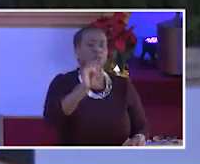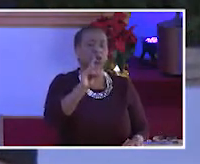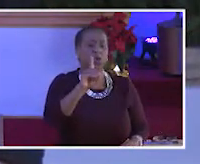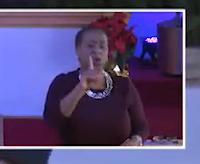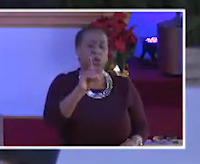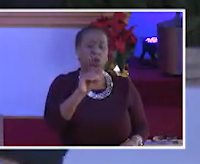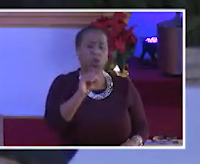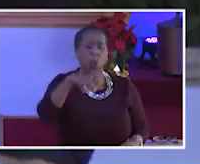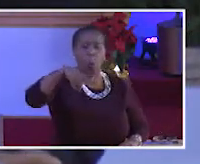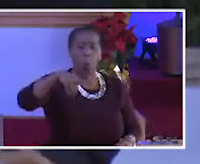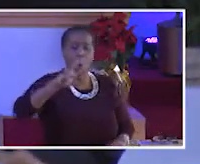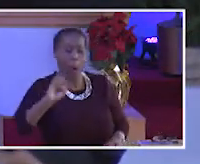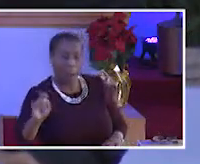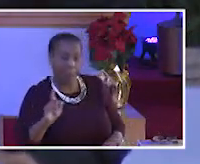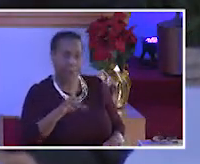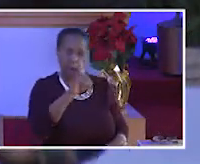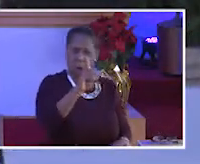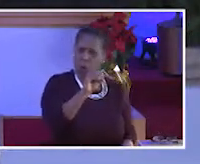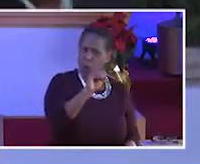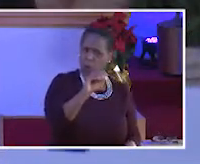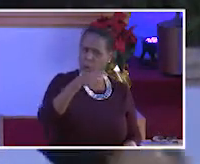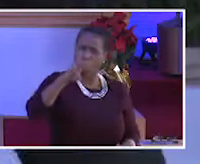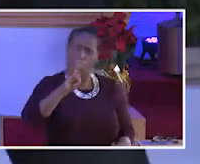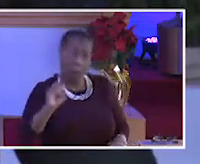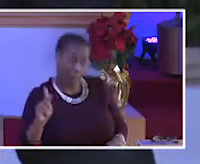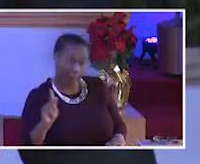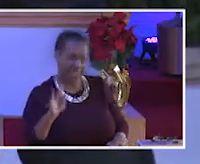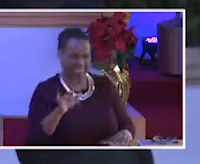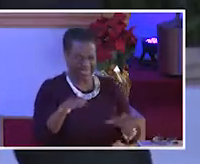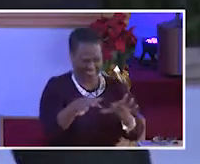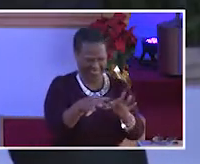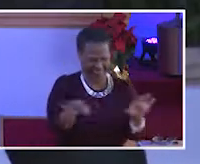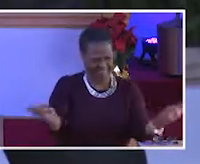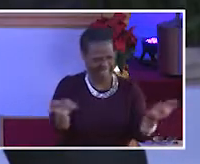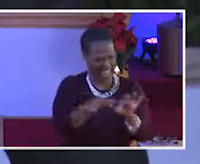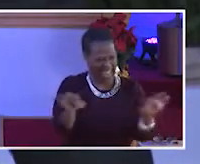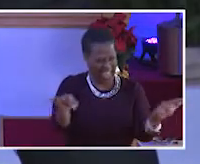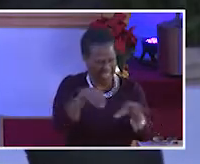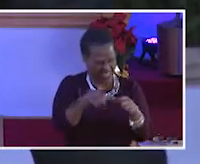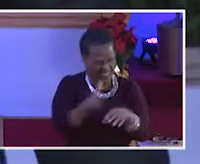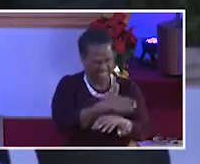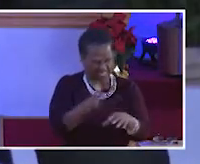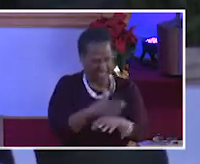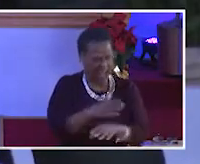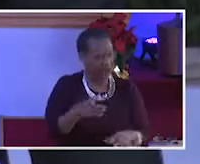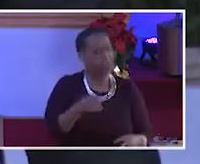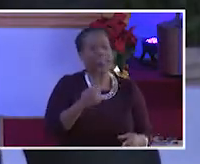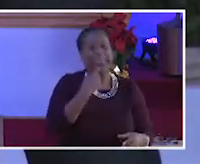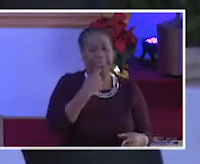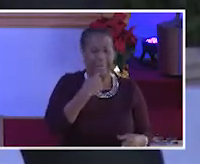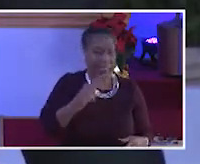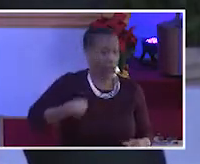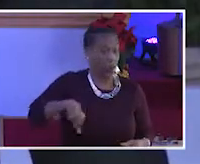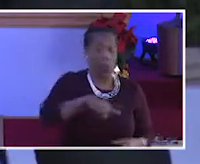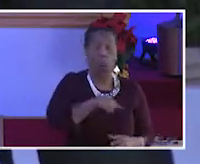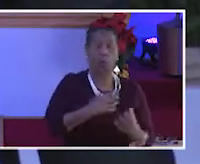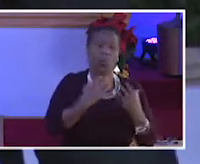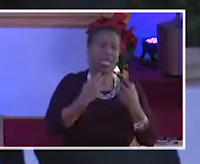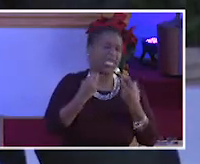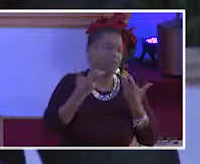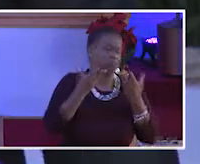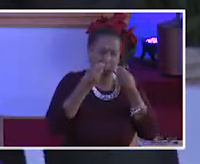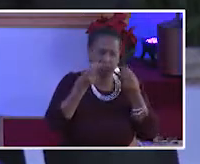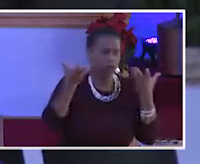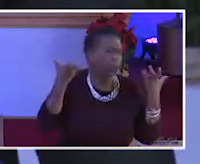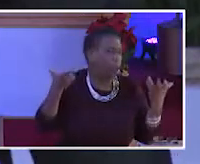that, "Doo-wop"? There is a line in that song, "You Haven't Done Nothing," that says, "We care not to wake